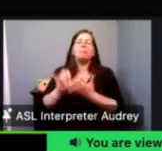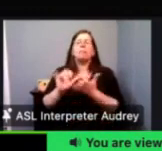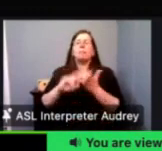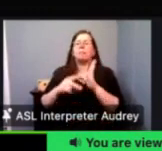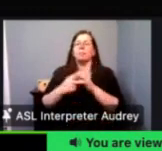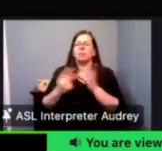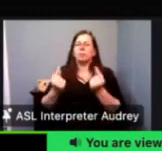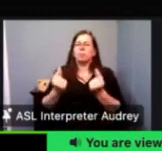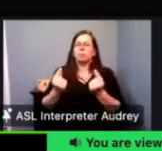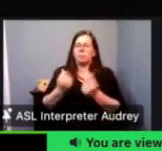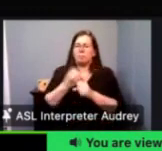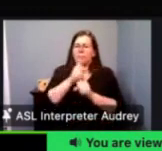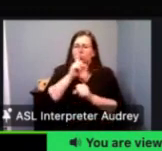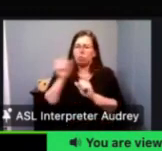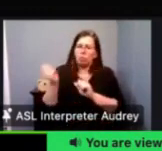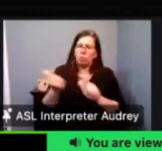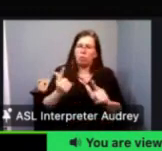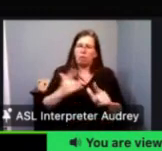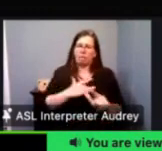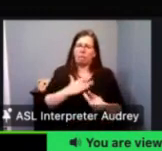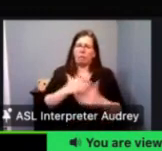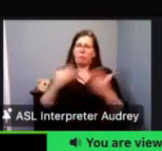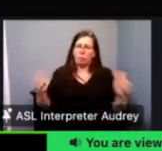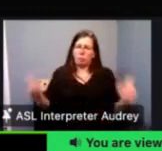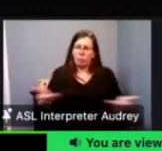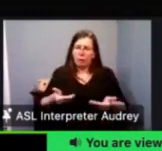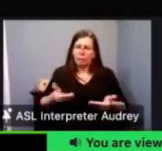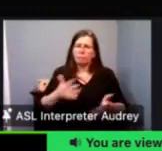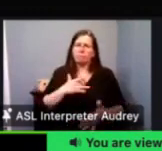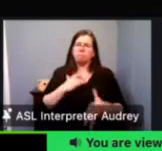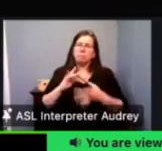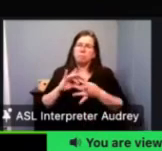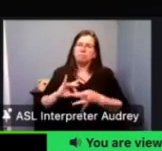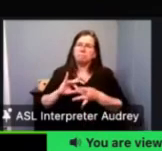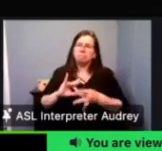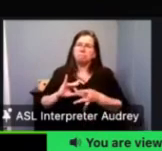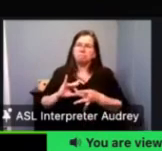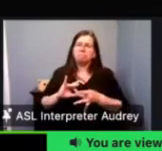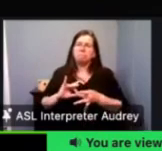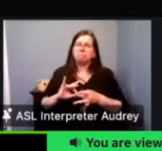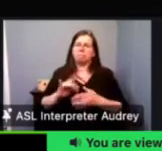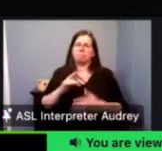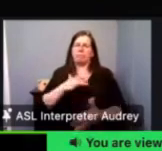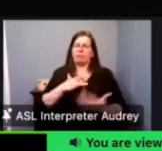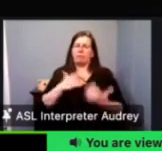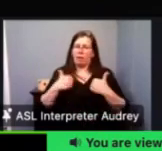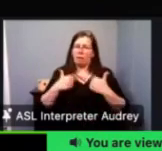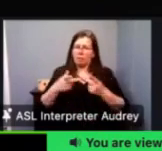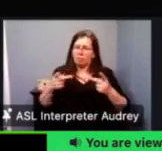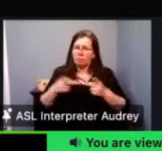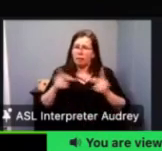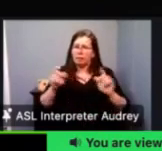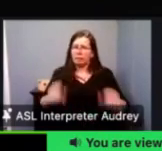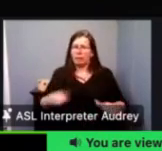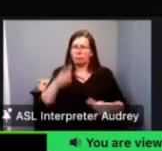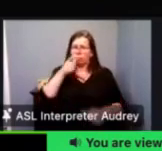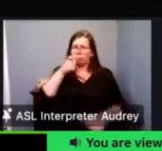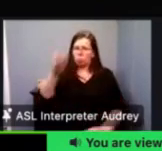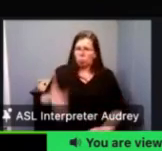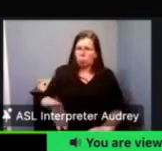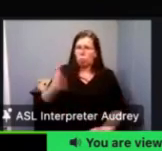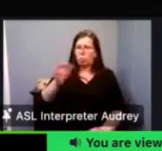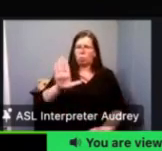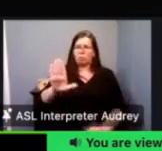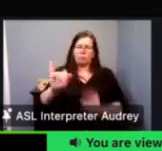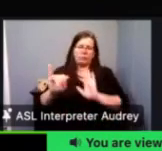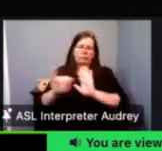taken to make sure that everyone feels welcomed and belongs. It's making space for people to be who they are in all of their